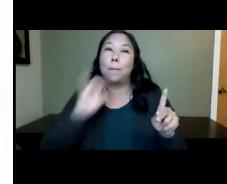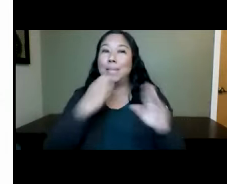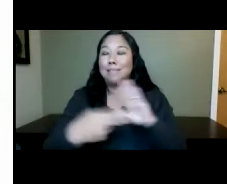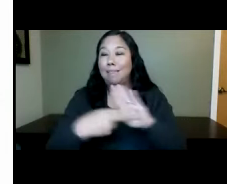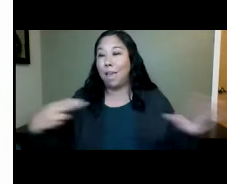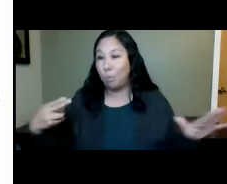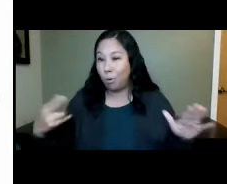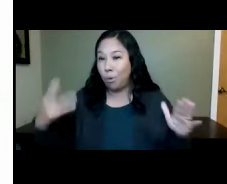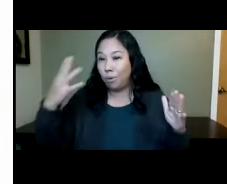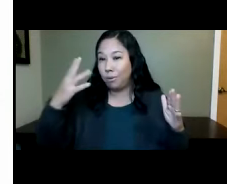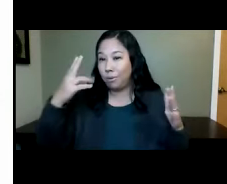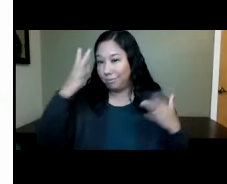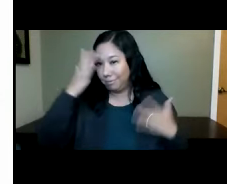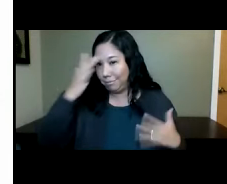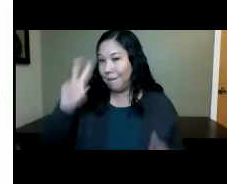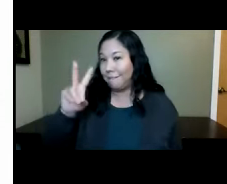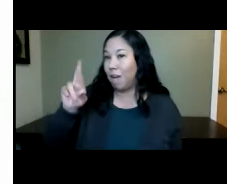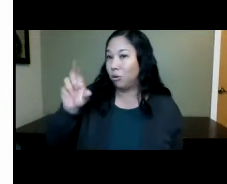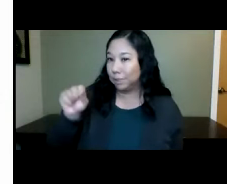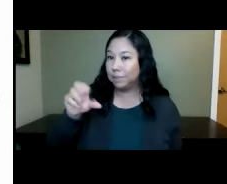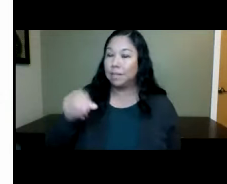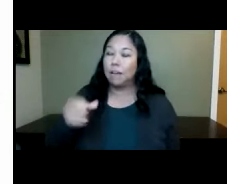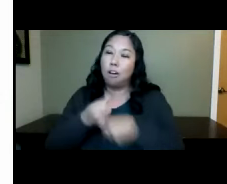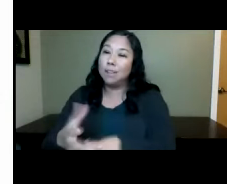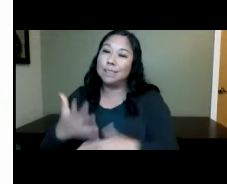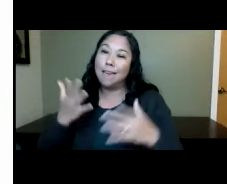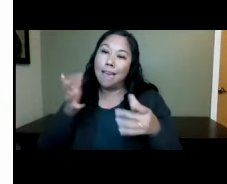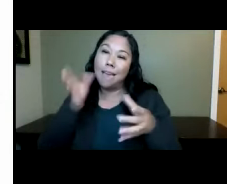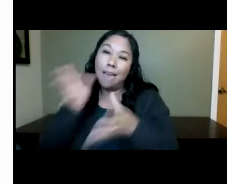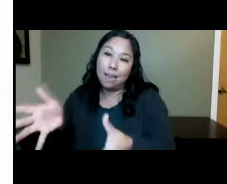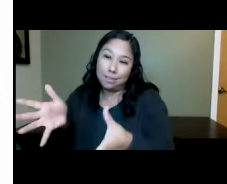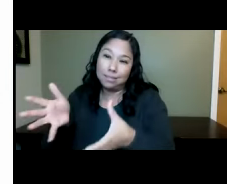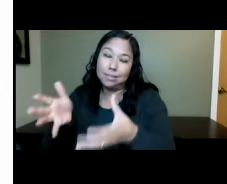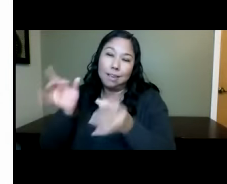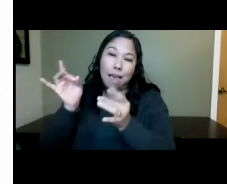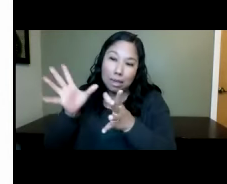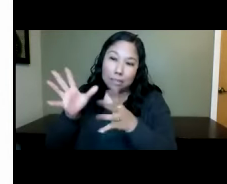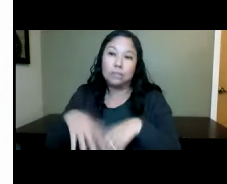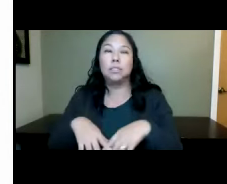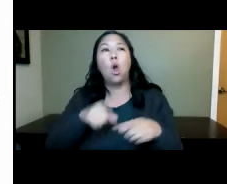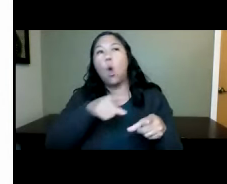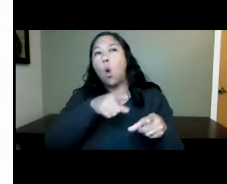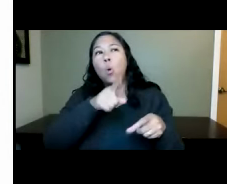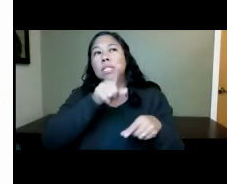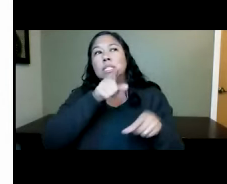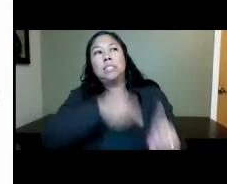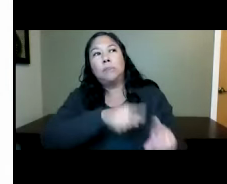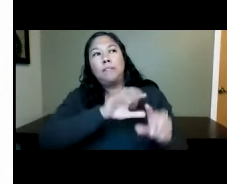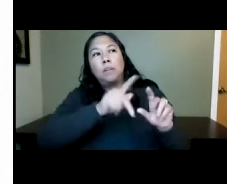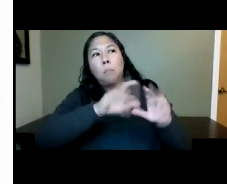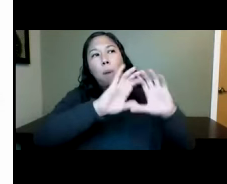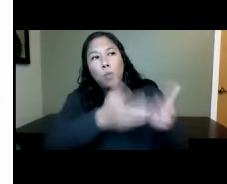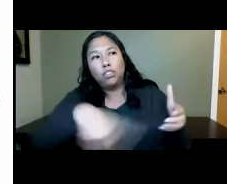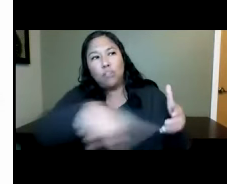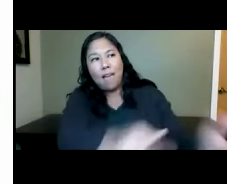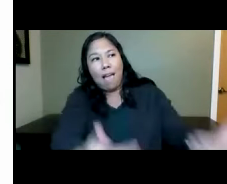and inciting hate among others who believe that only certain populations carry the virus or are spreading the virus. And